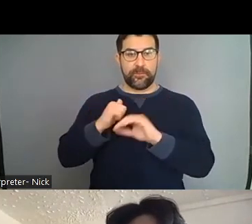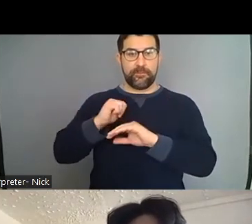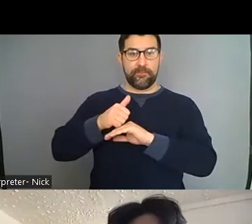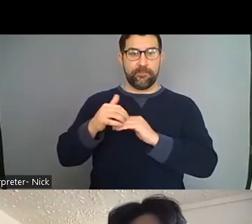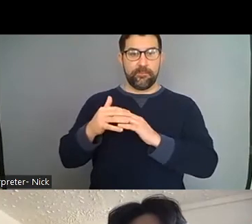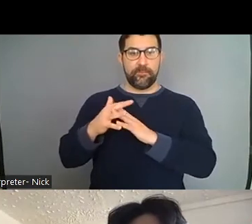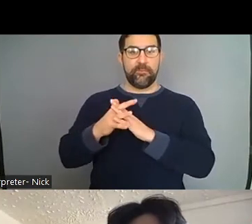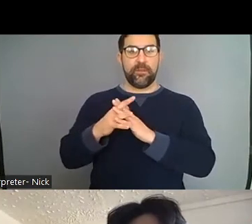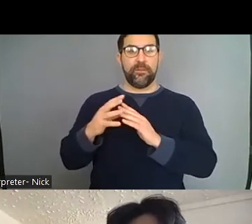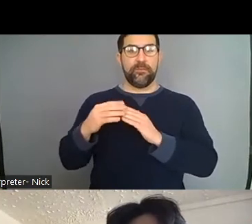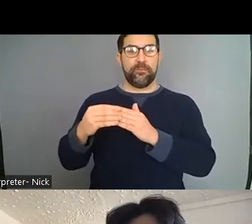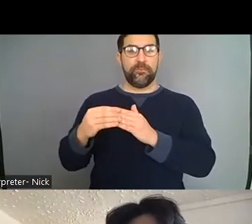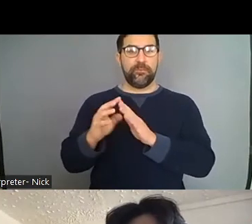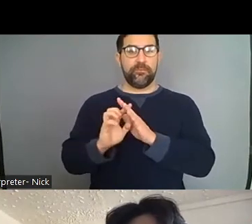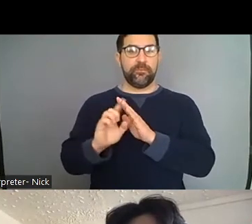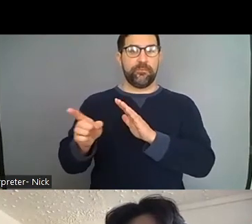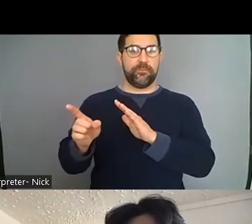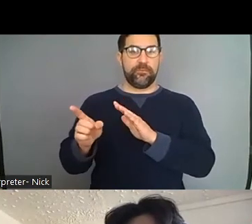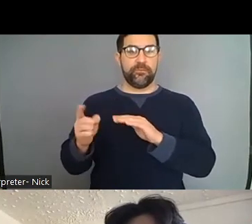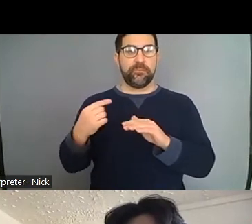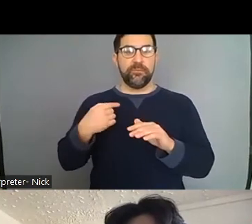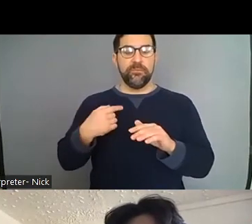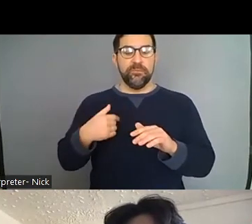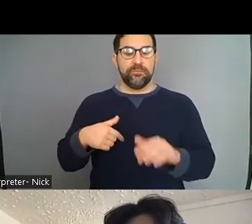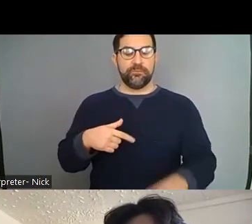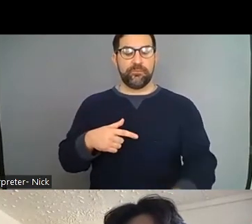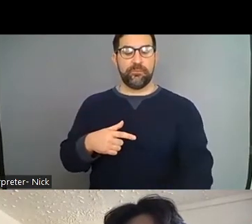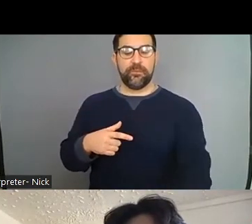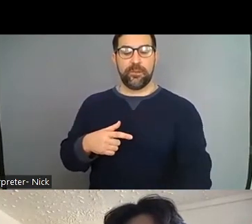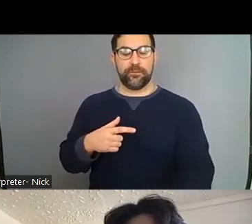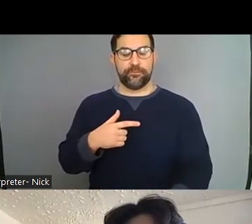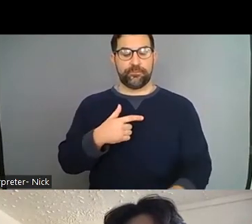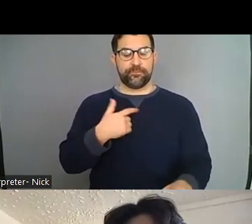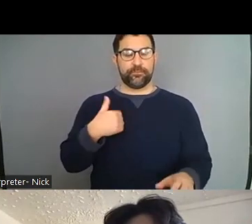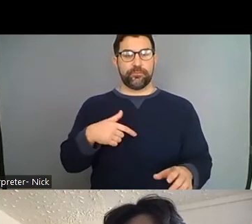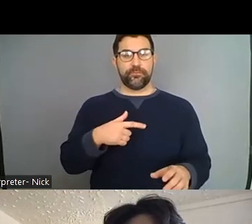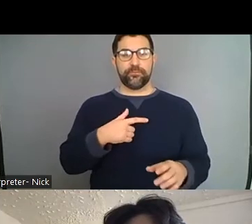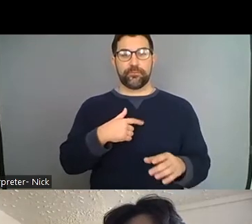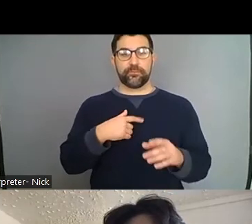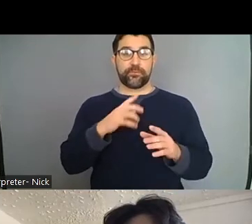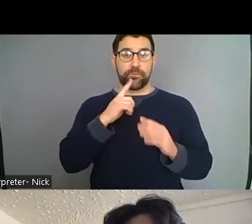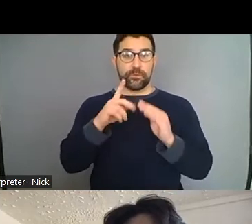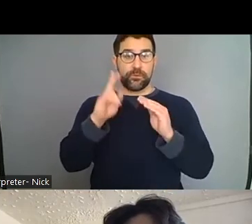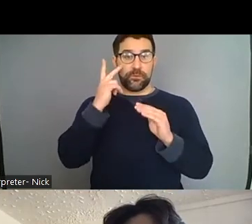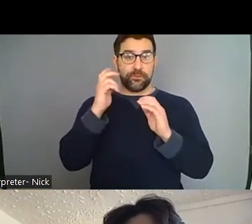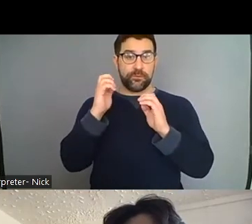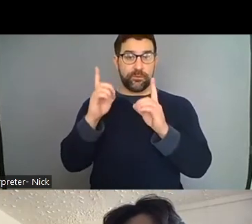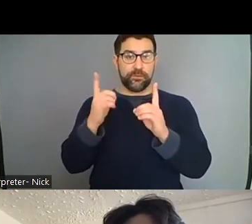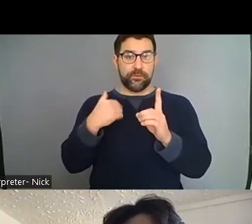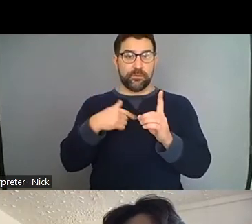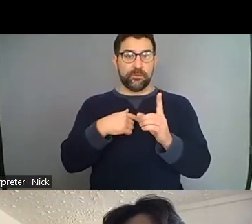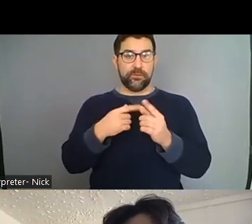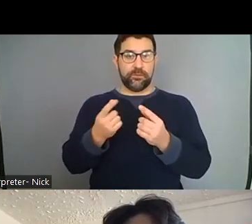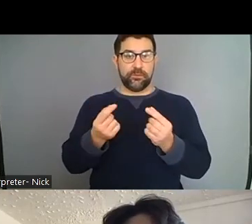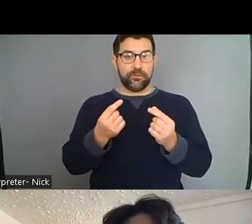the walkout, we are actually doing, speaking of political education, we are actually doing a